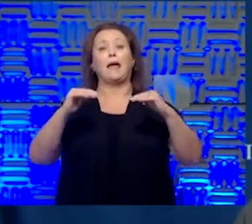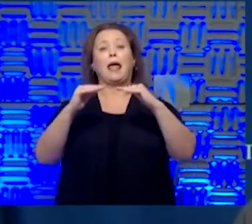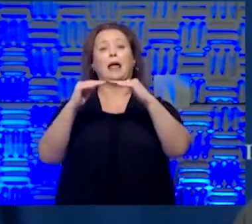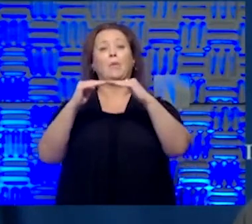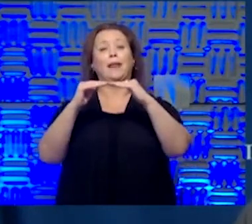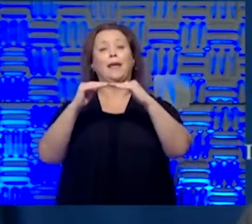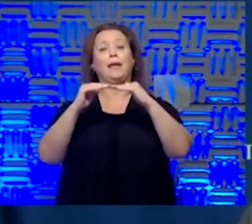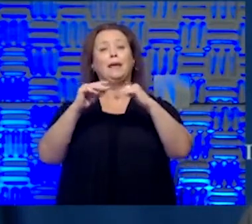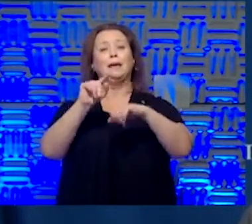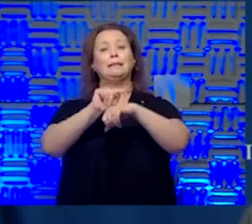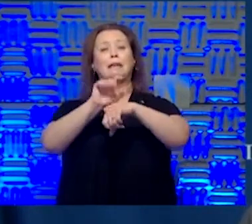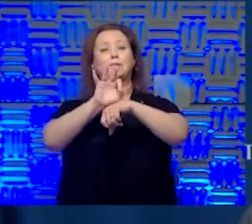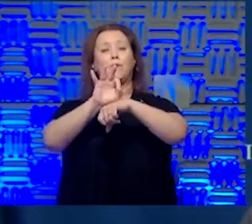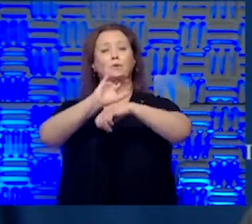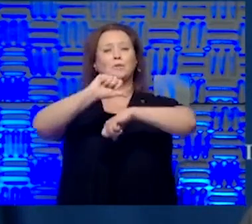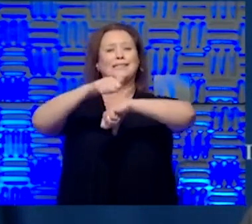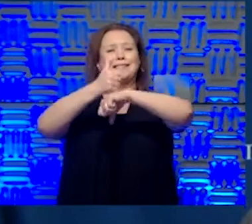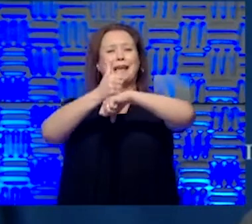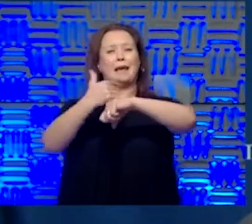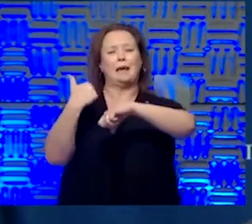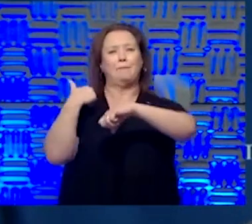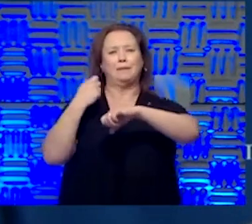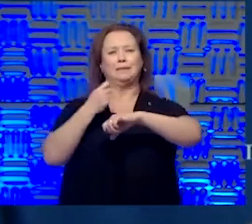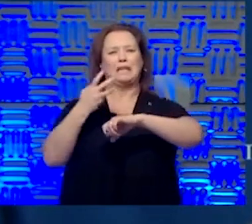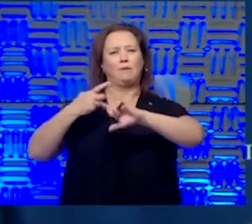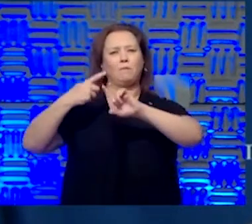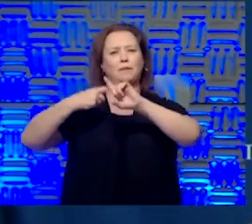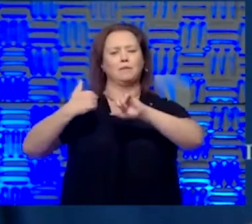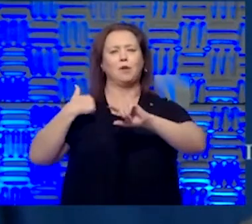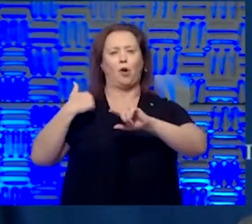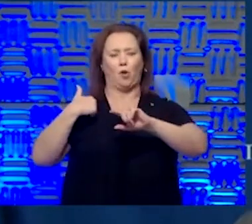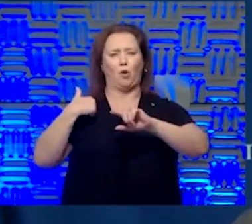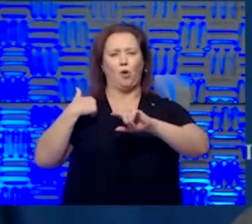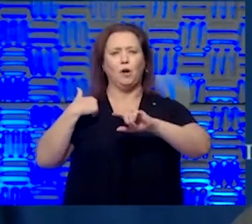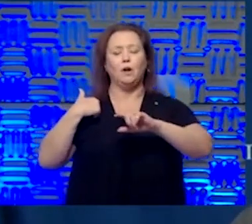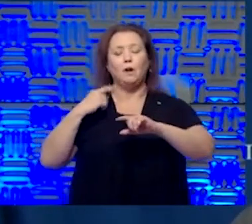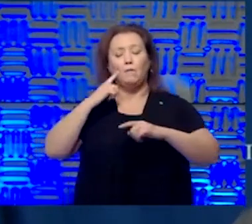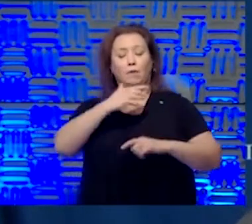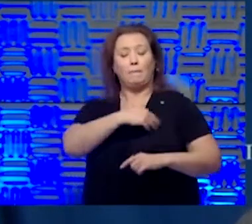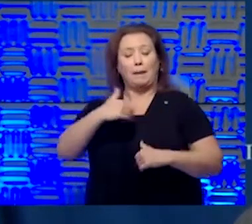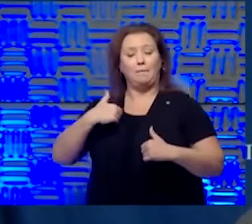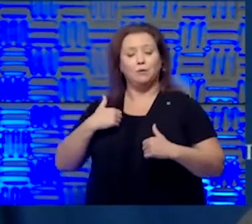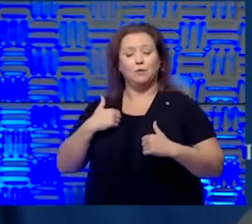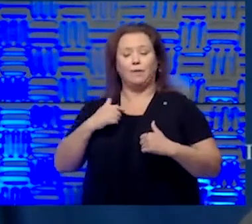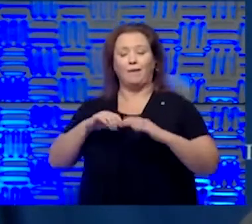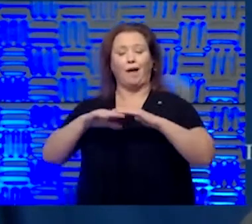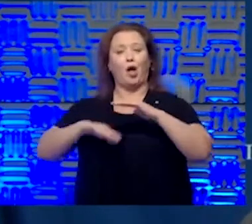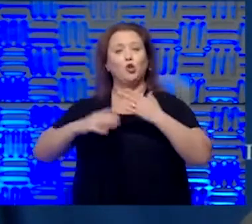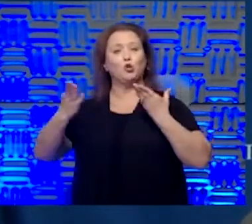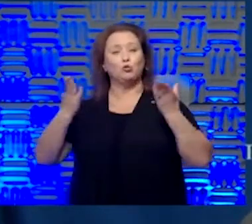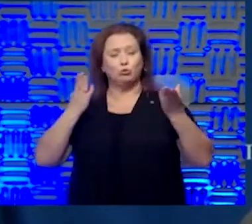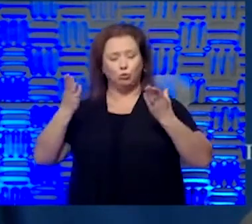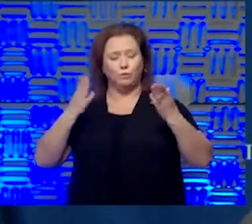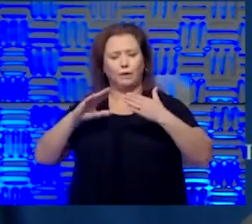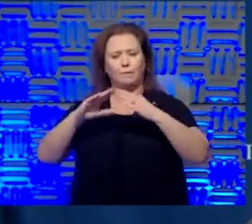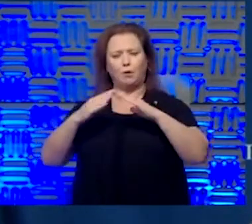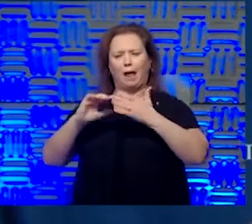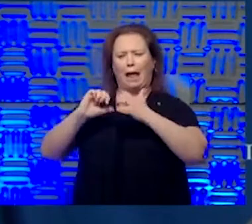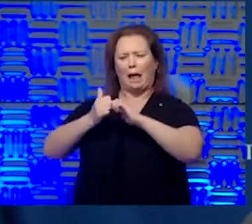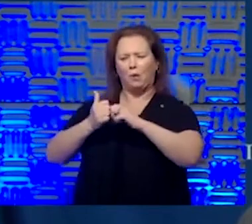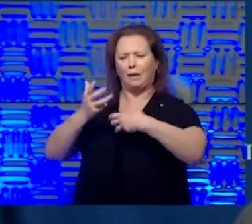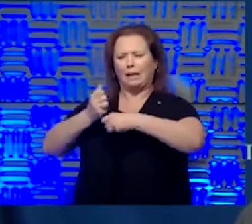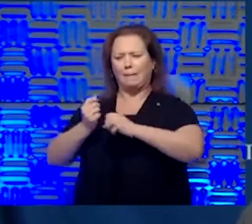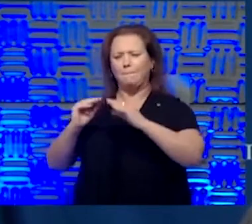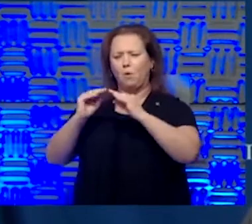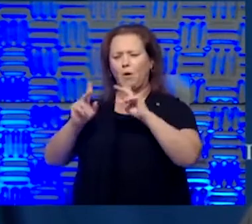together a couple months ago with members from some of the most underserved sectors of the community, and we said to them, how do we get more people to